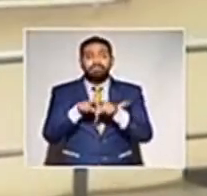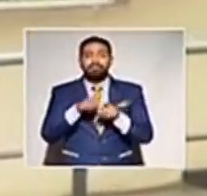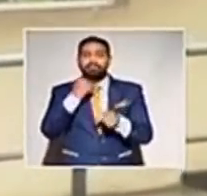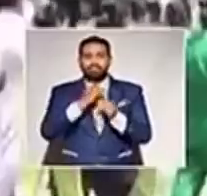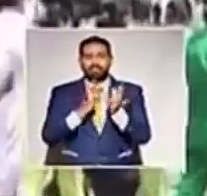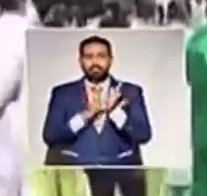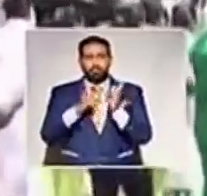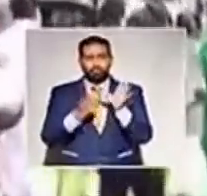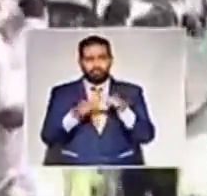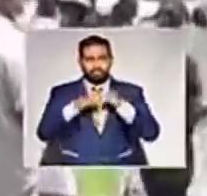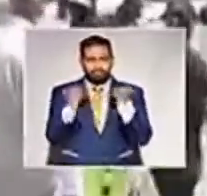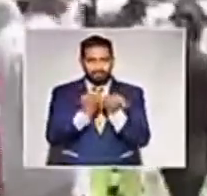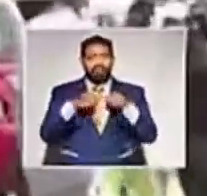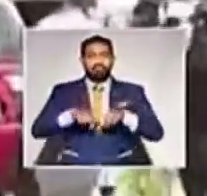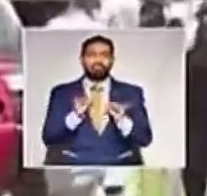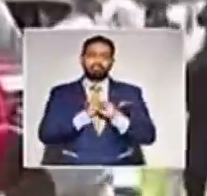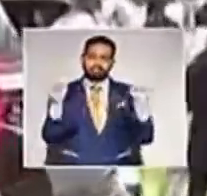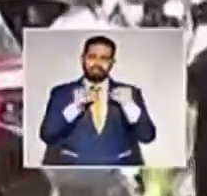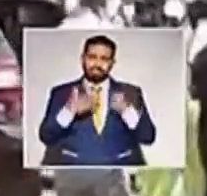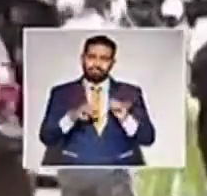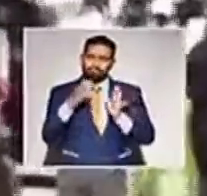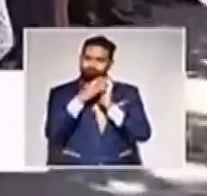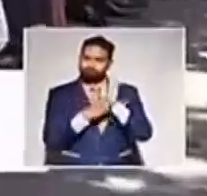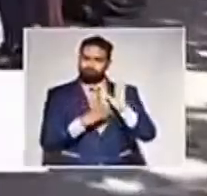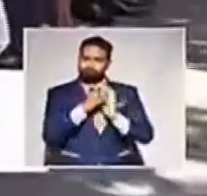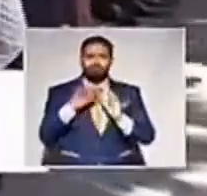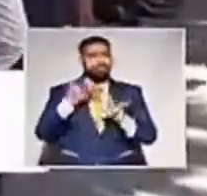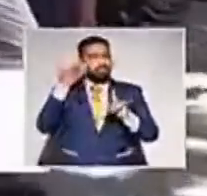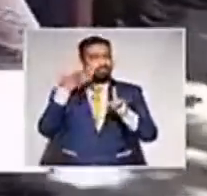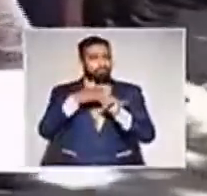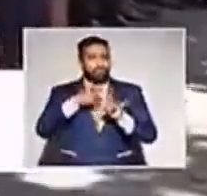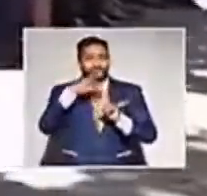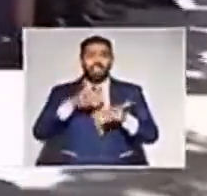in many areas after declaring a health emergency.